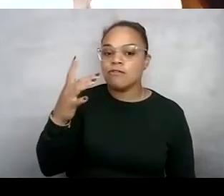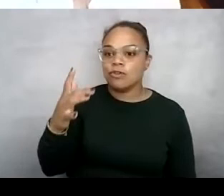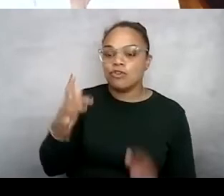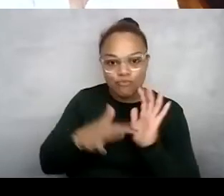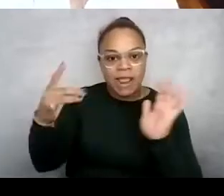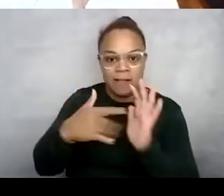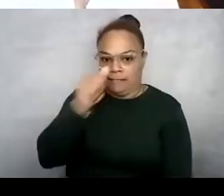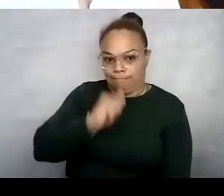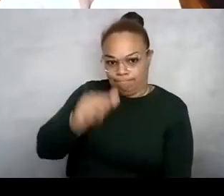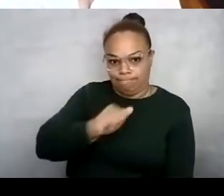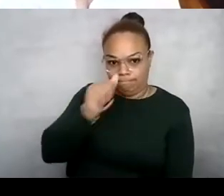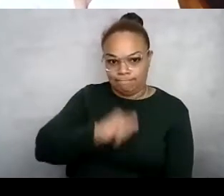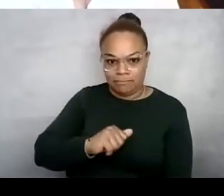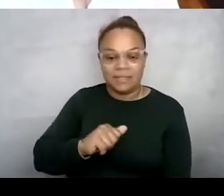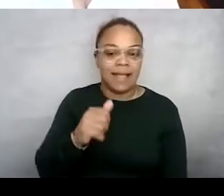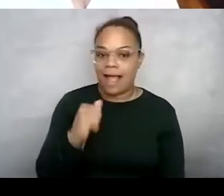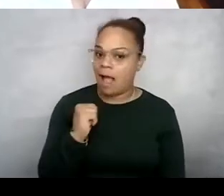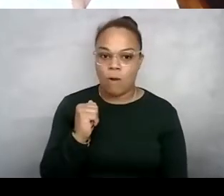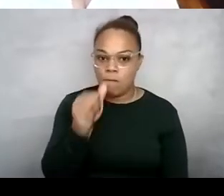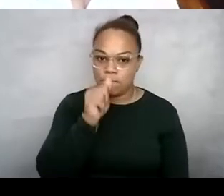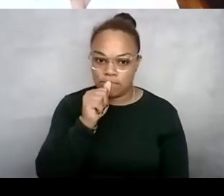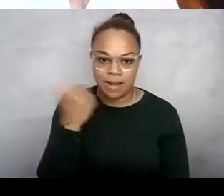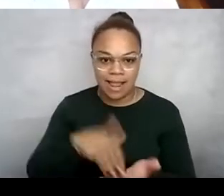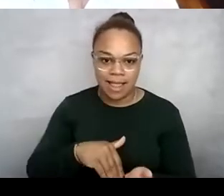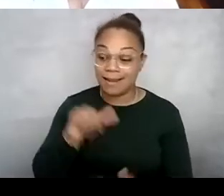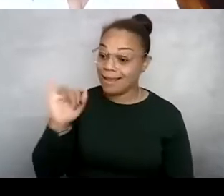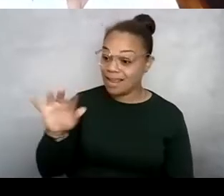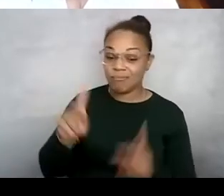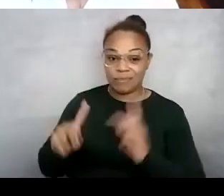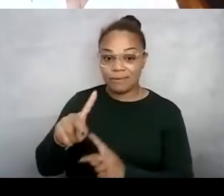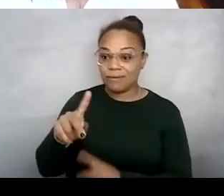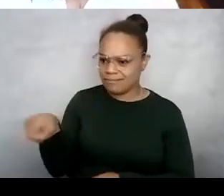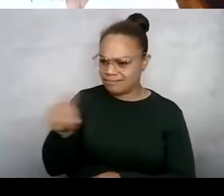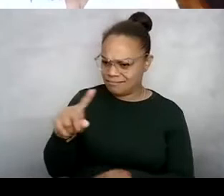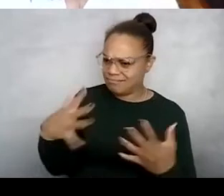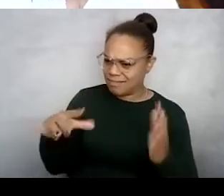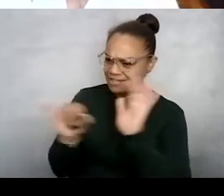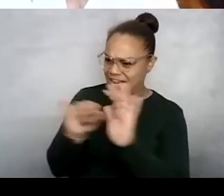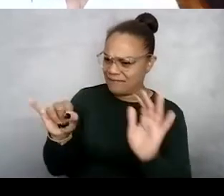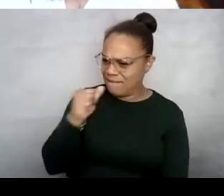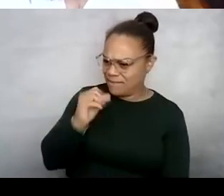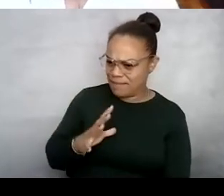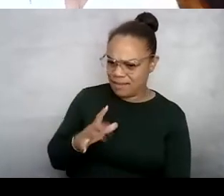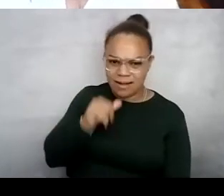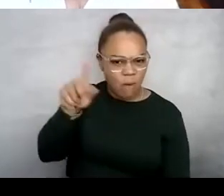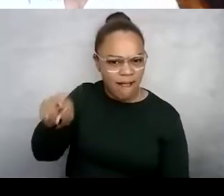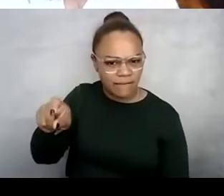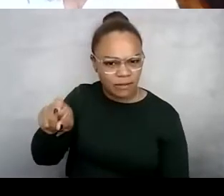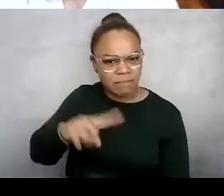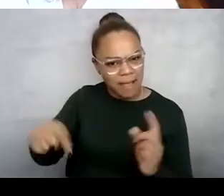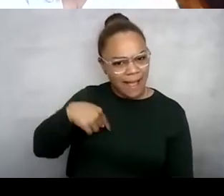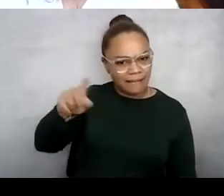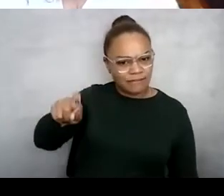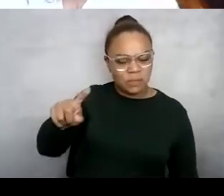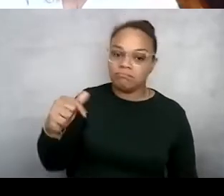no. If people who are actually identified as females have to do this, I'm not ever doing it because I don't. And so my